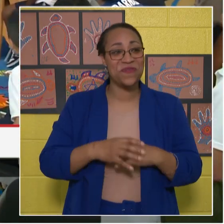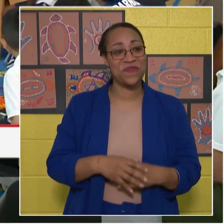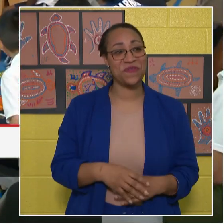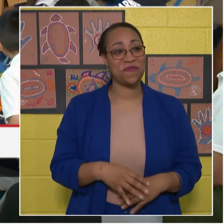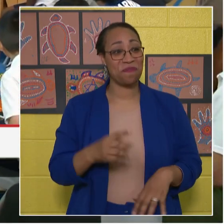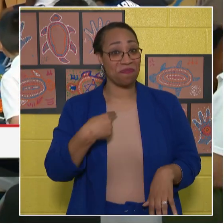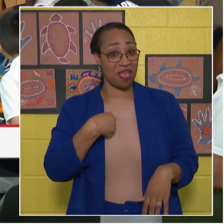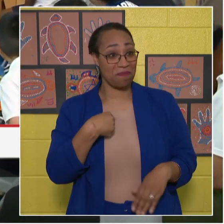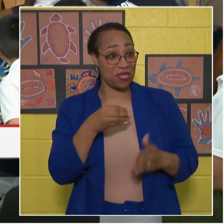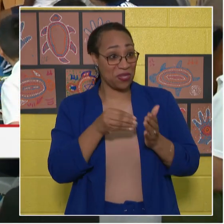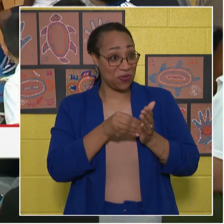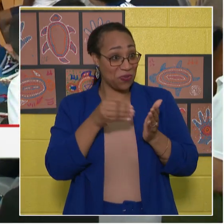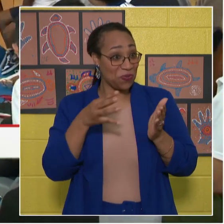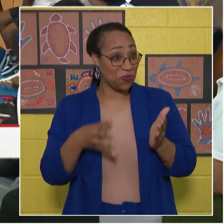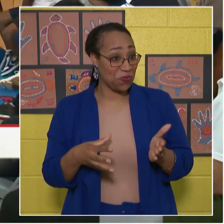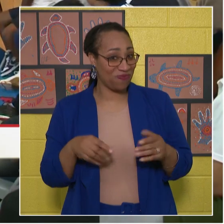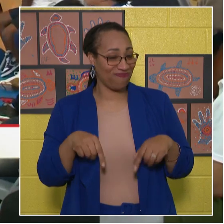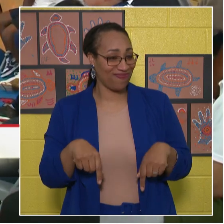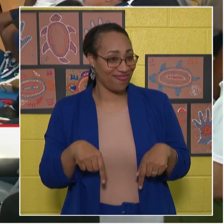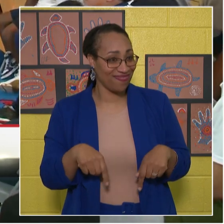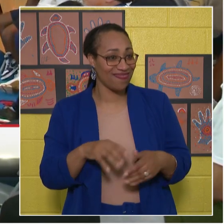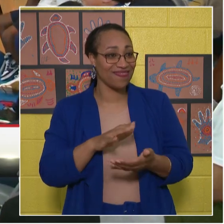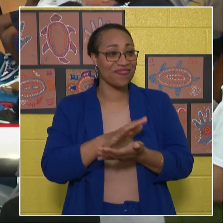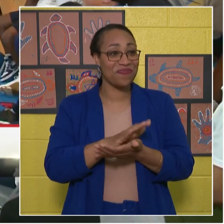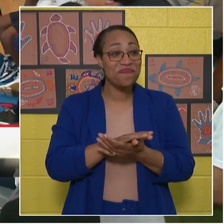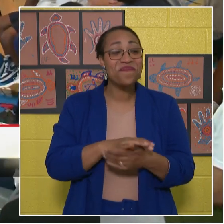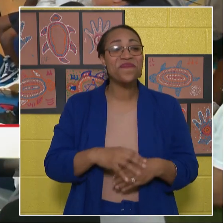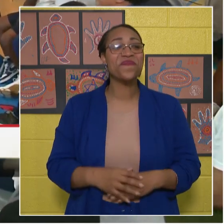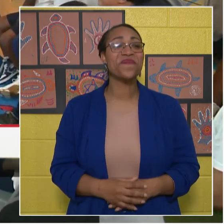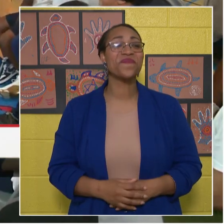Grade in Mrs. Smith's homeroom, and the following question I